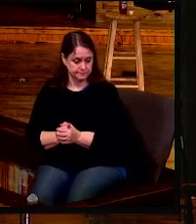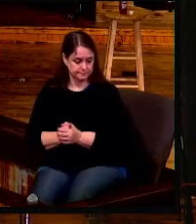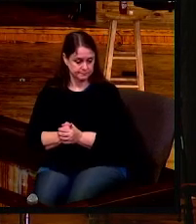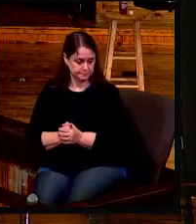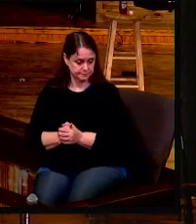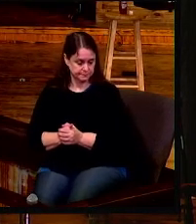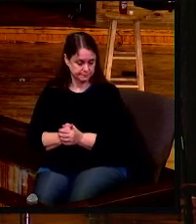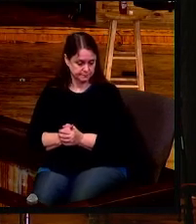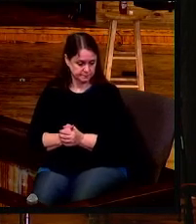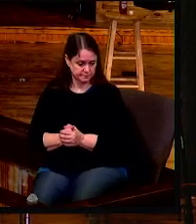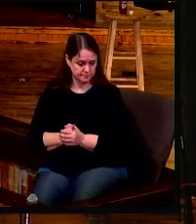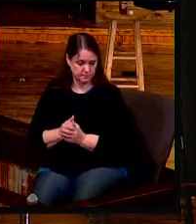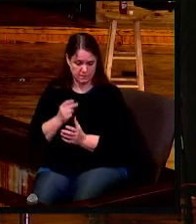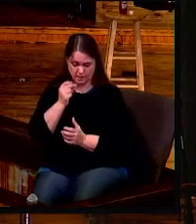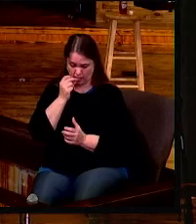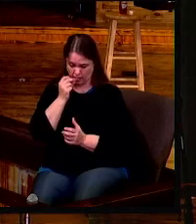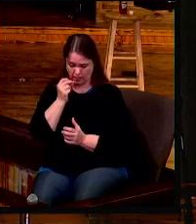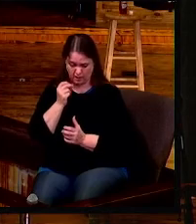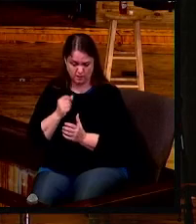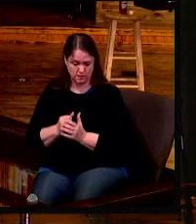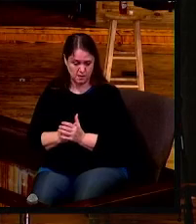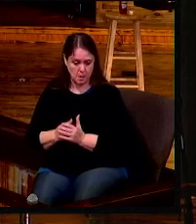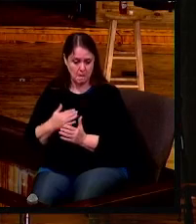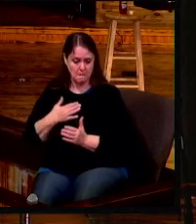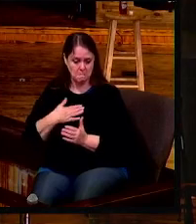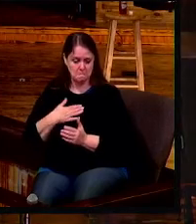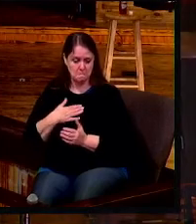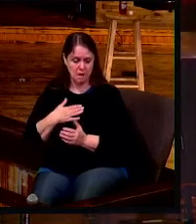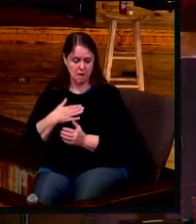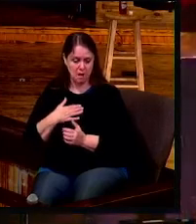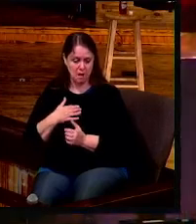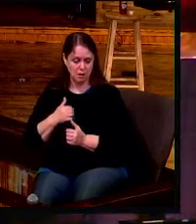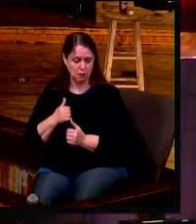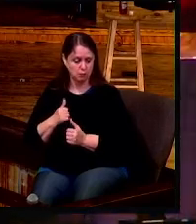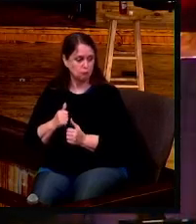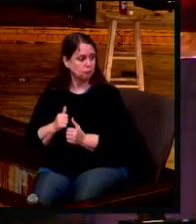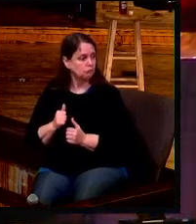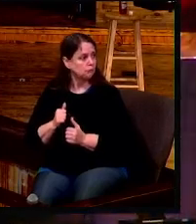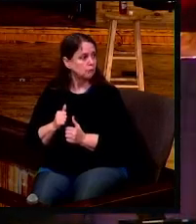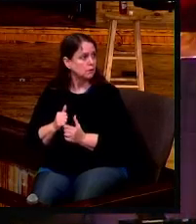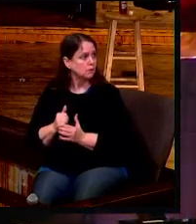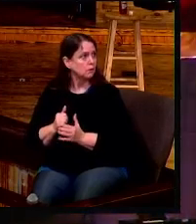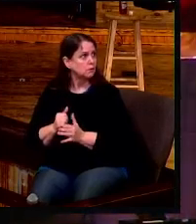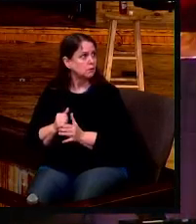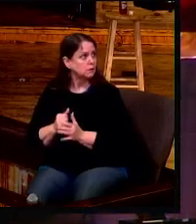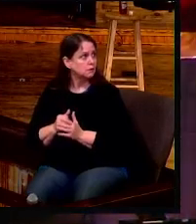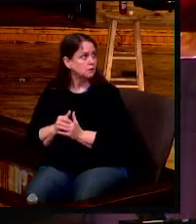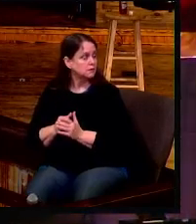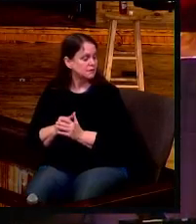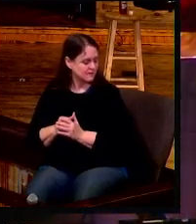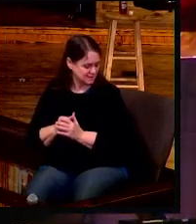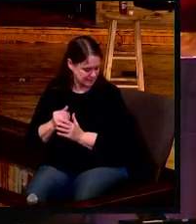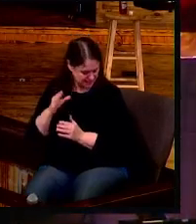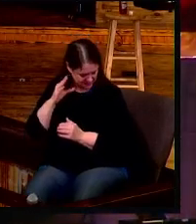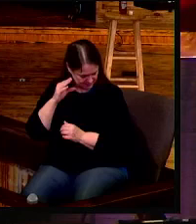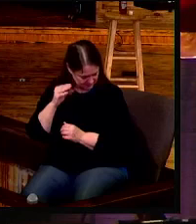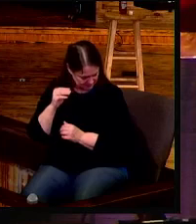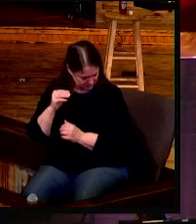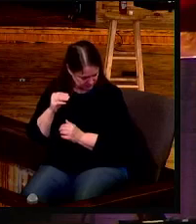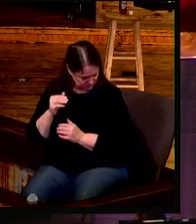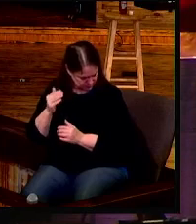1, the untamable tongue says, my brethren, let not many of you become teachers, knowing that we shall receive a stricter